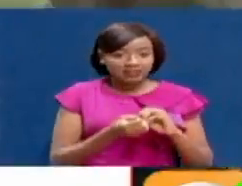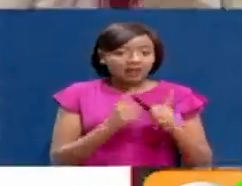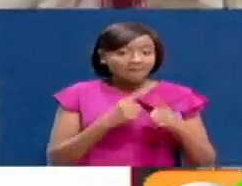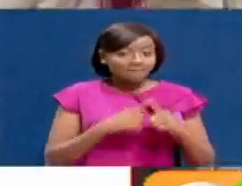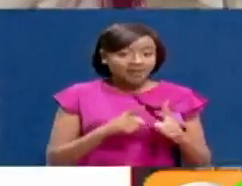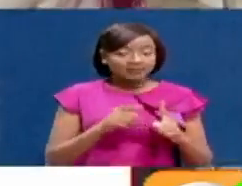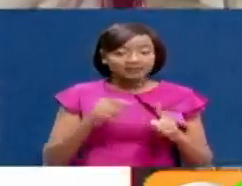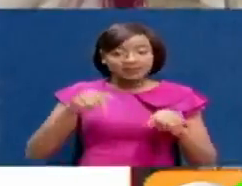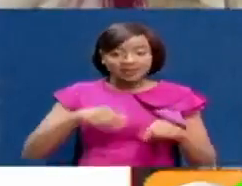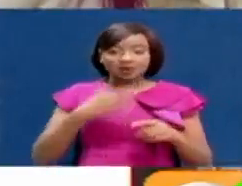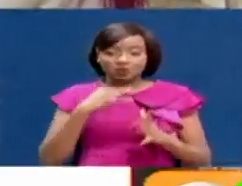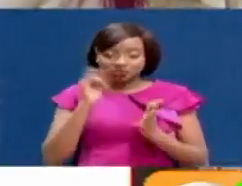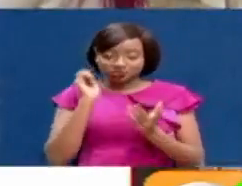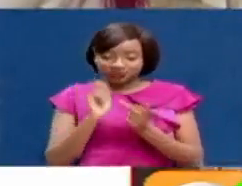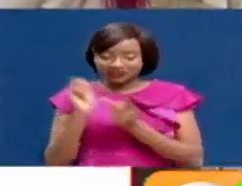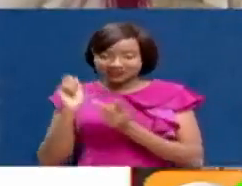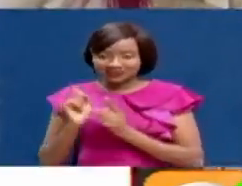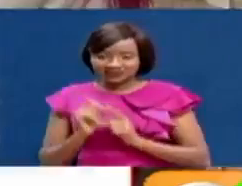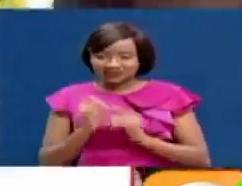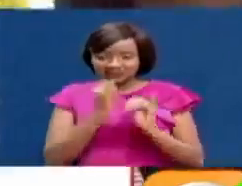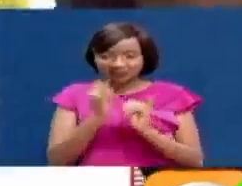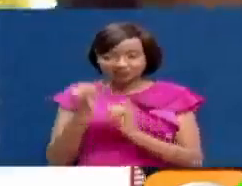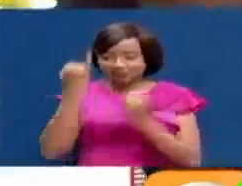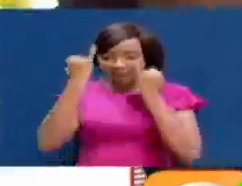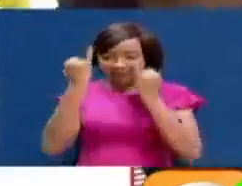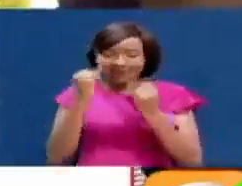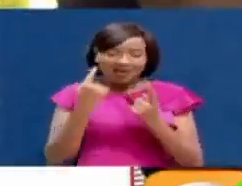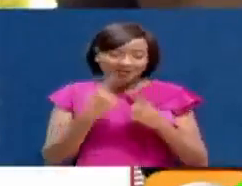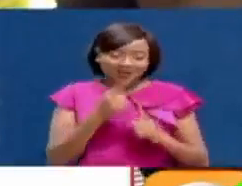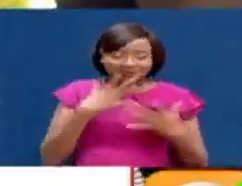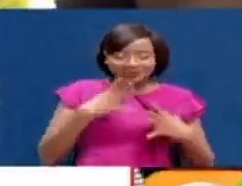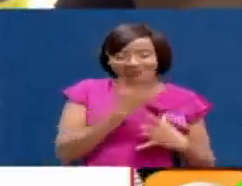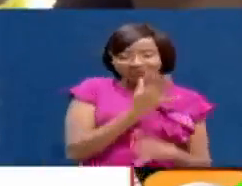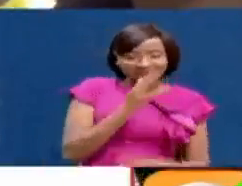to test new laws as authorities grapple with the delicate